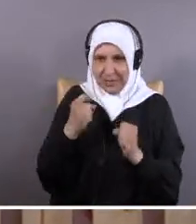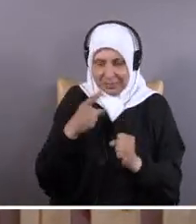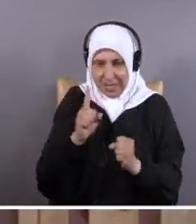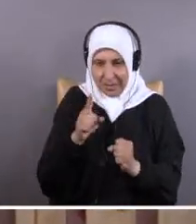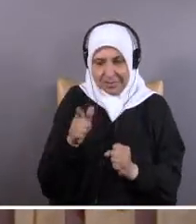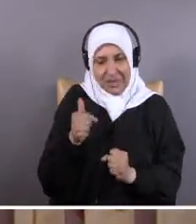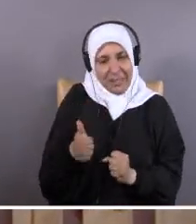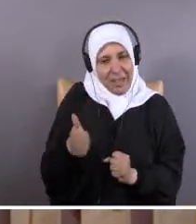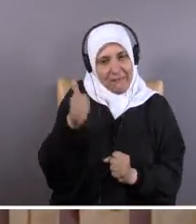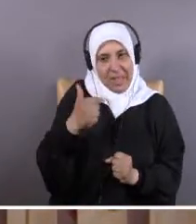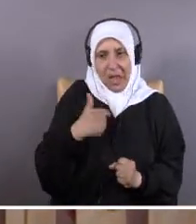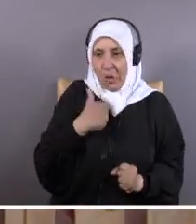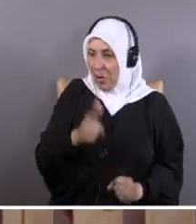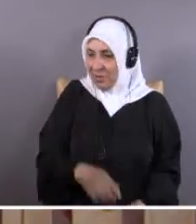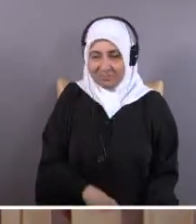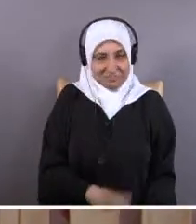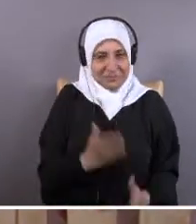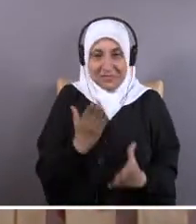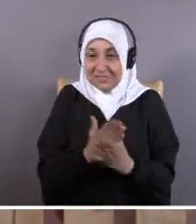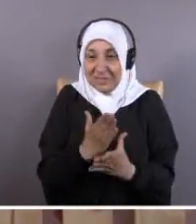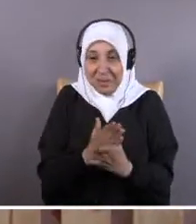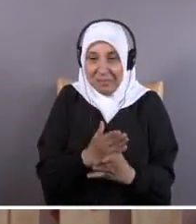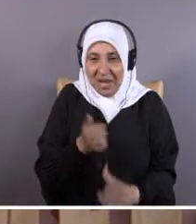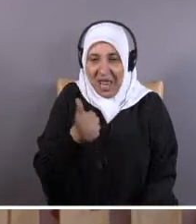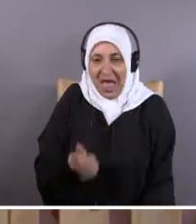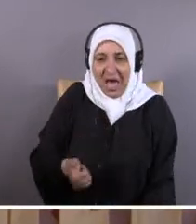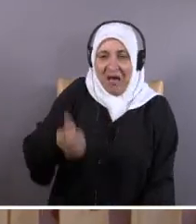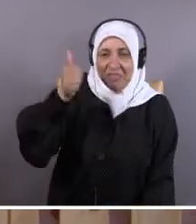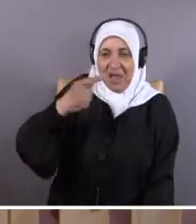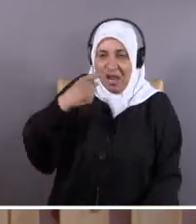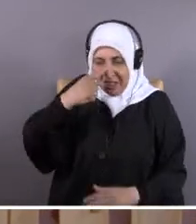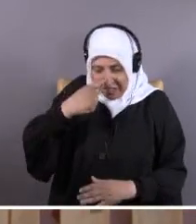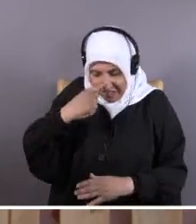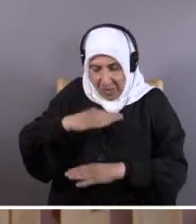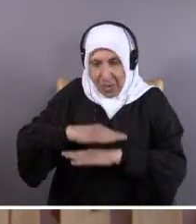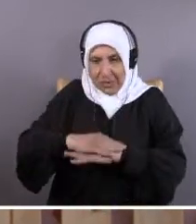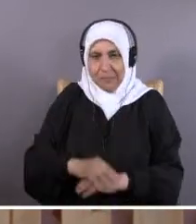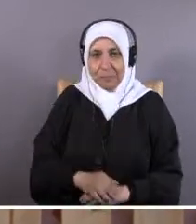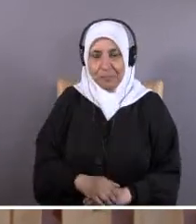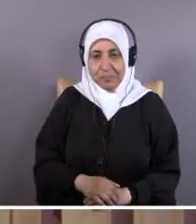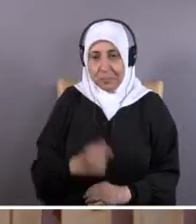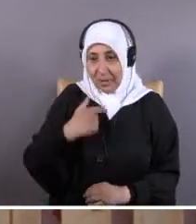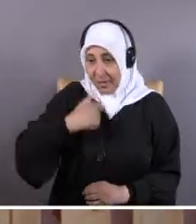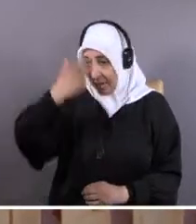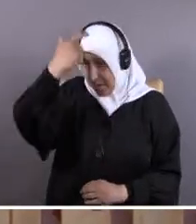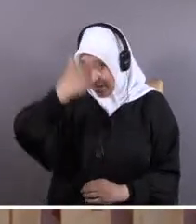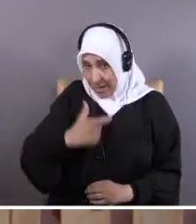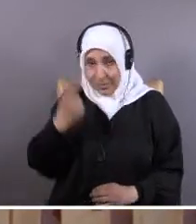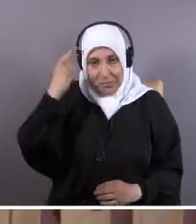I say that because I'm a traditional dancer,